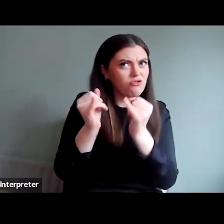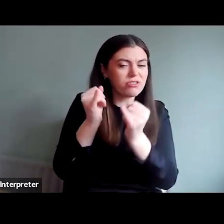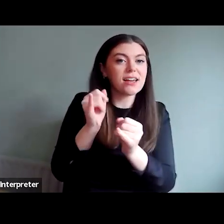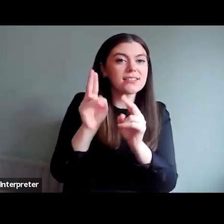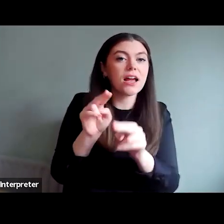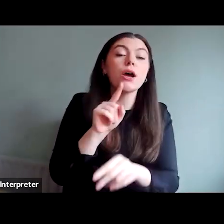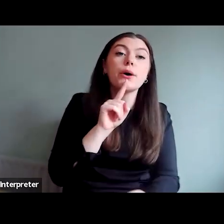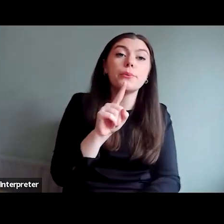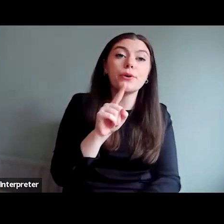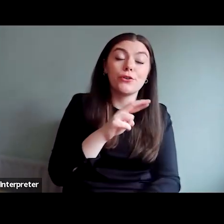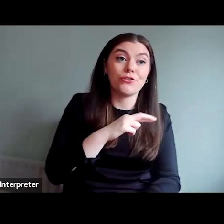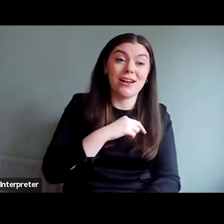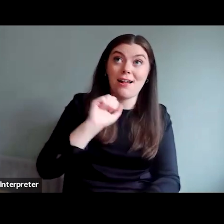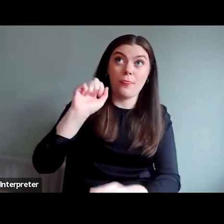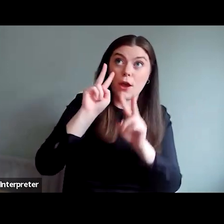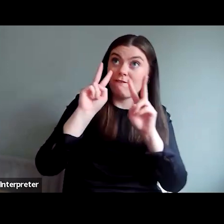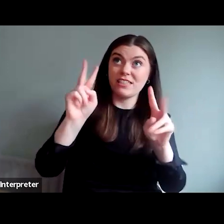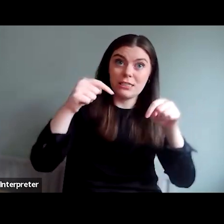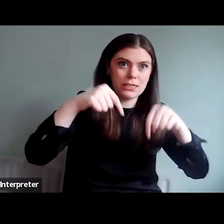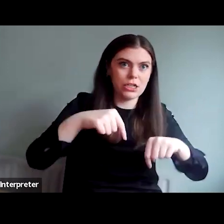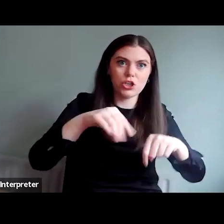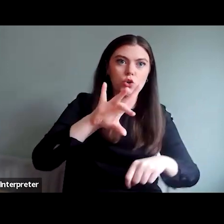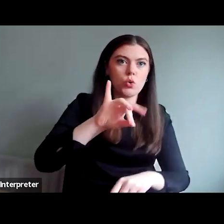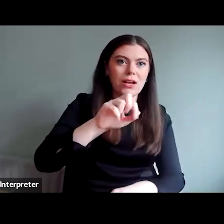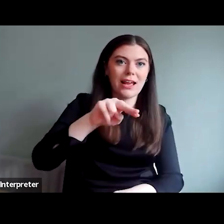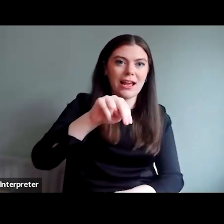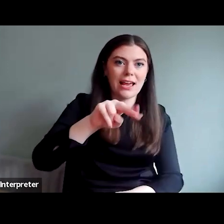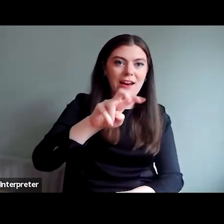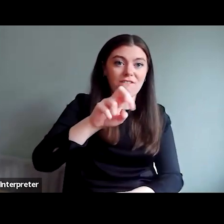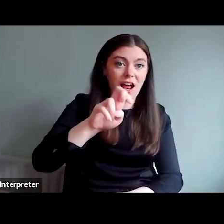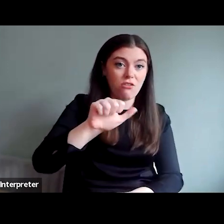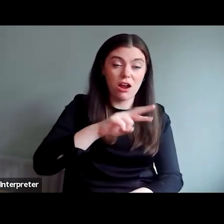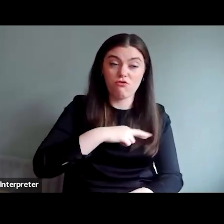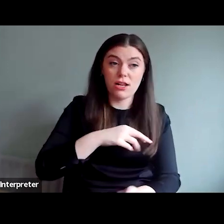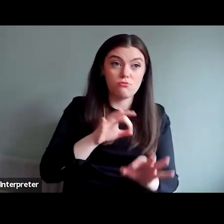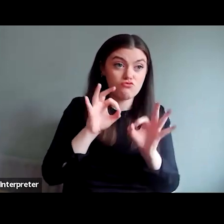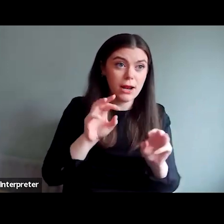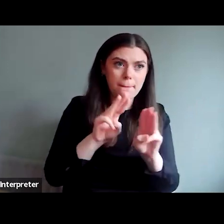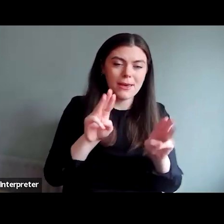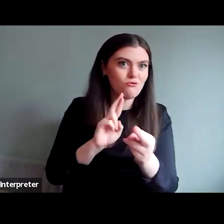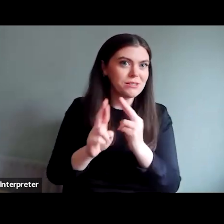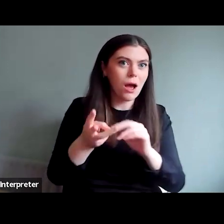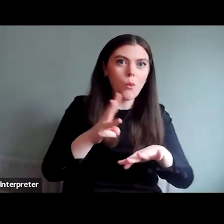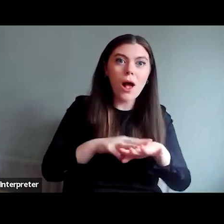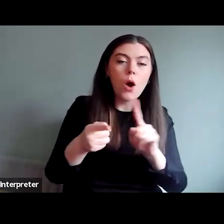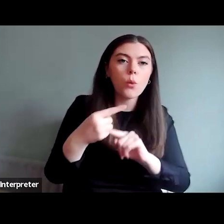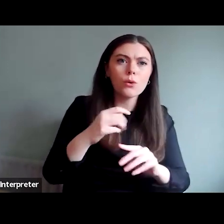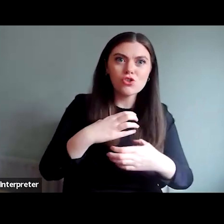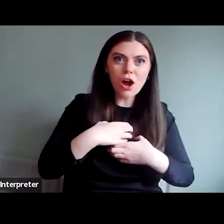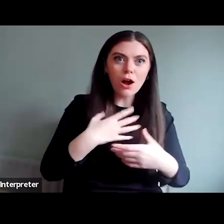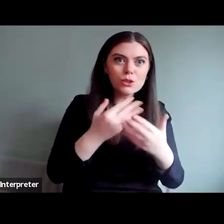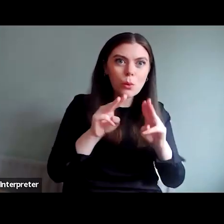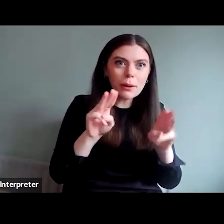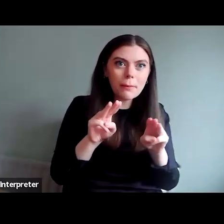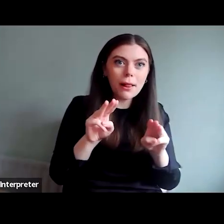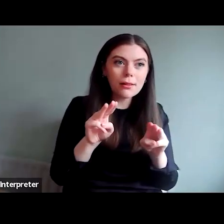was really overwhelmingly very positive. People responded to it so much, and we were really struck by the amount of people that came out just to meet